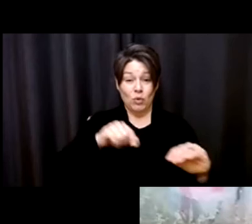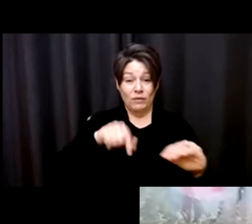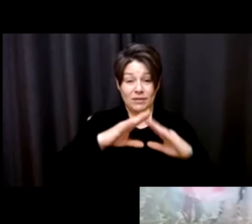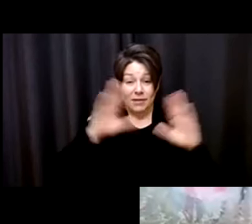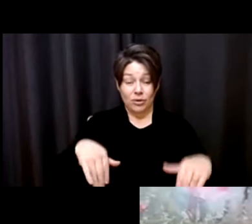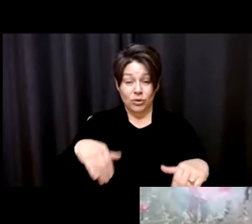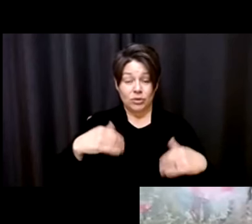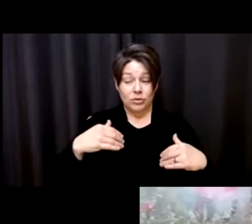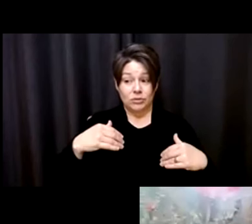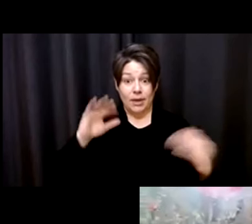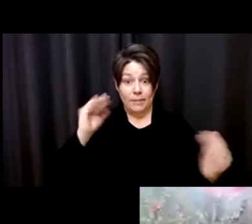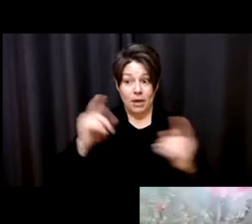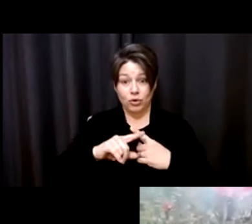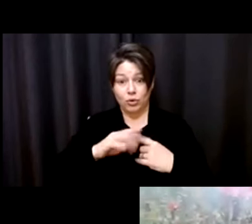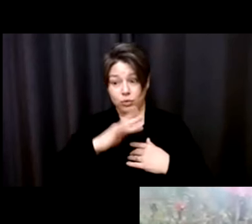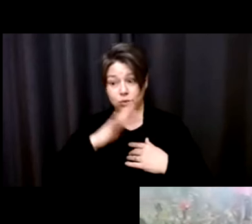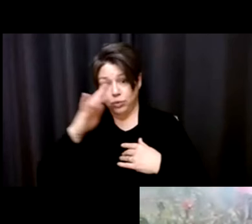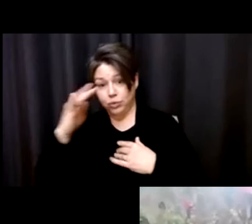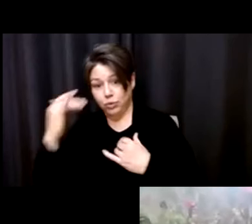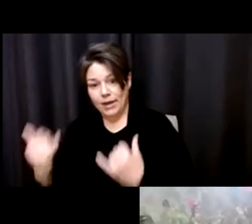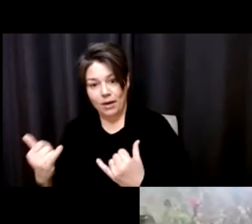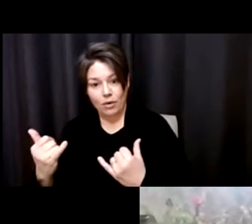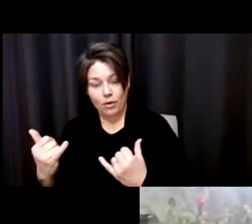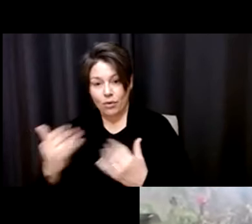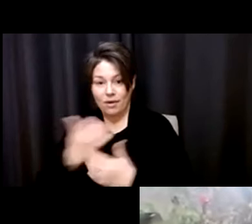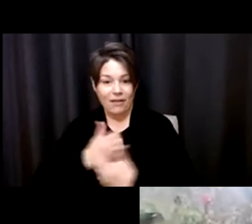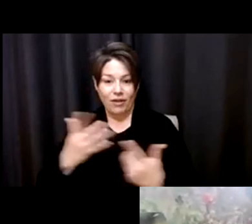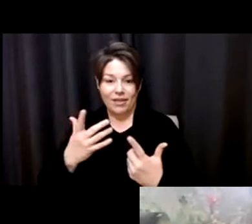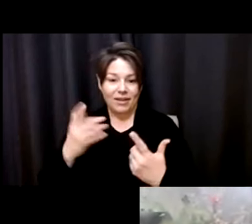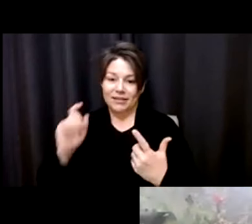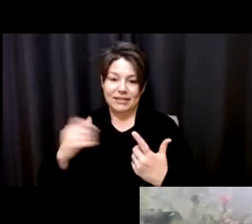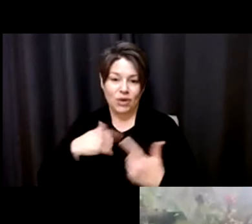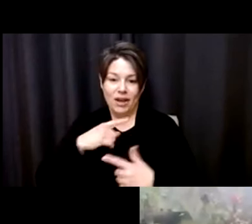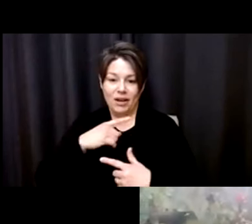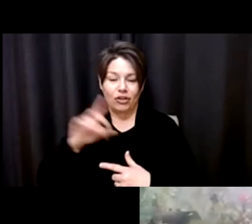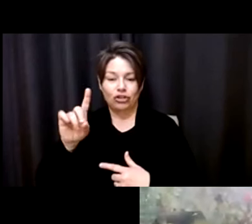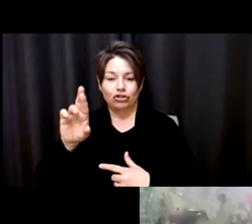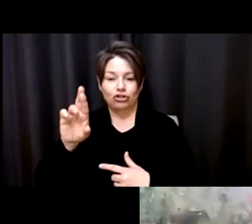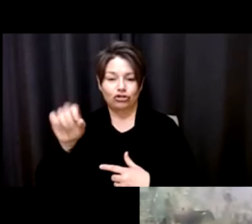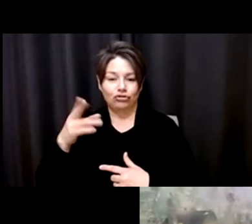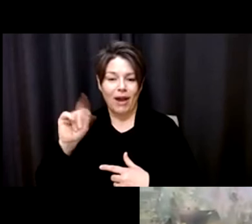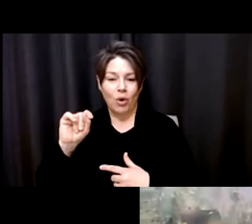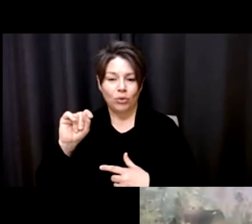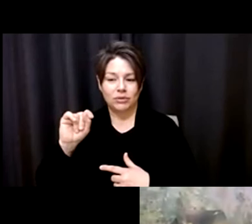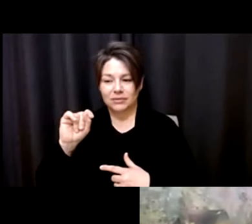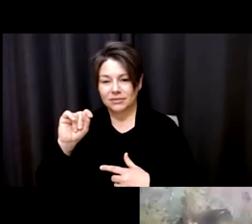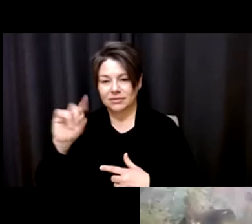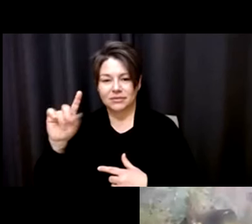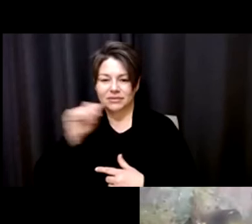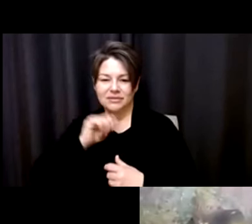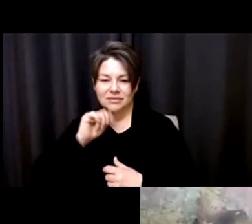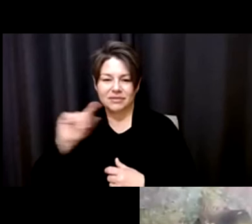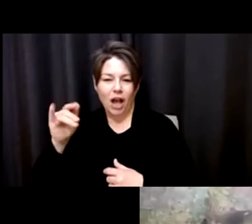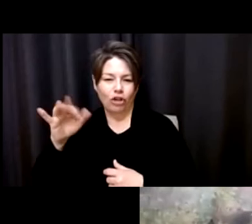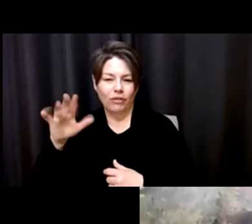and now, you know, everything we have is drought tolerant. We don't have the greenery. We don't have the moisture. We never have